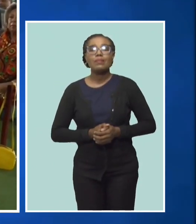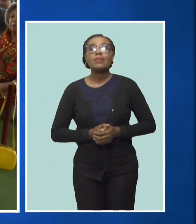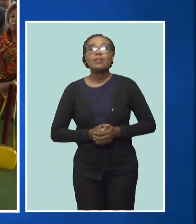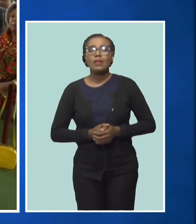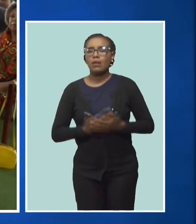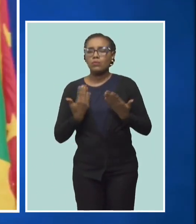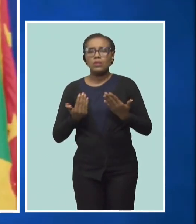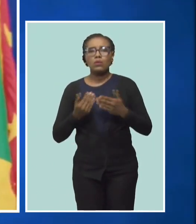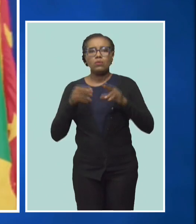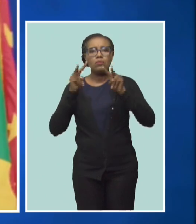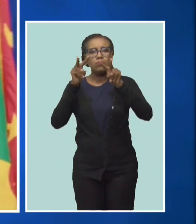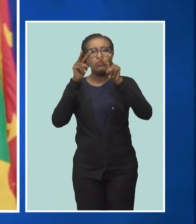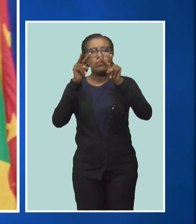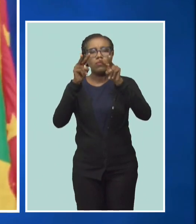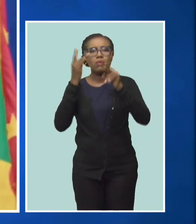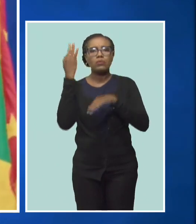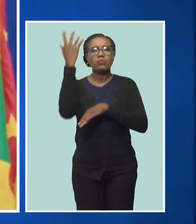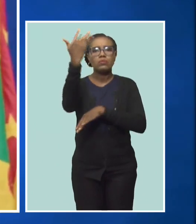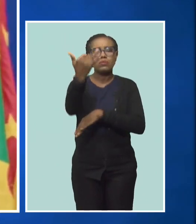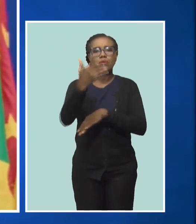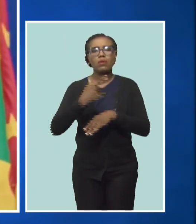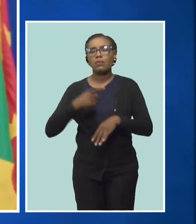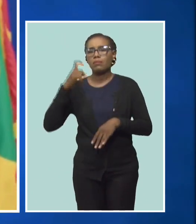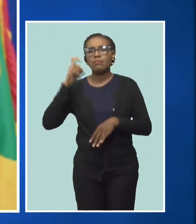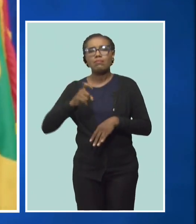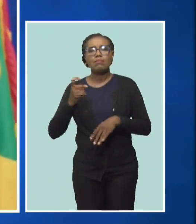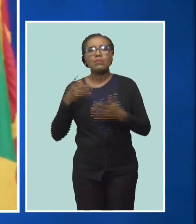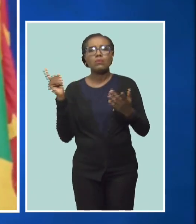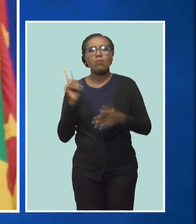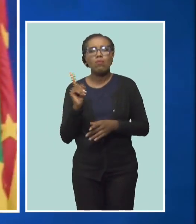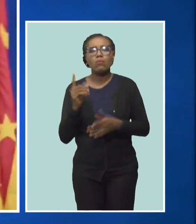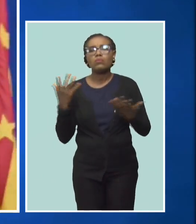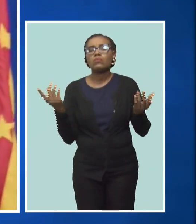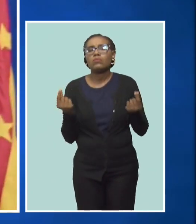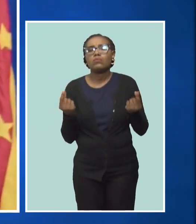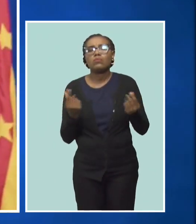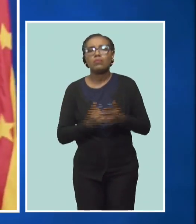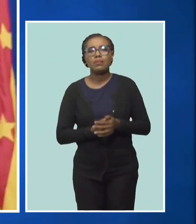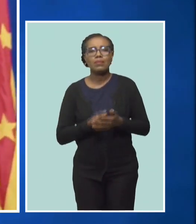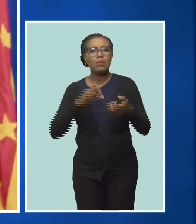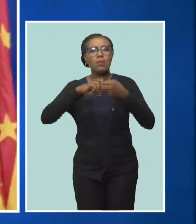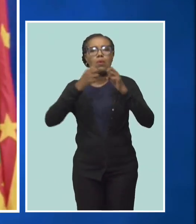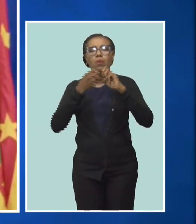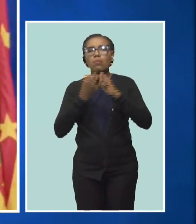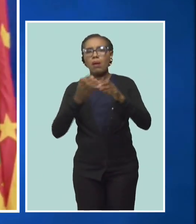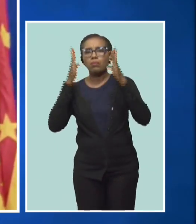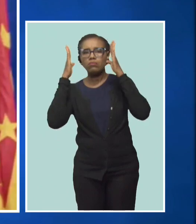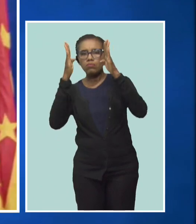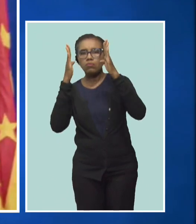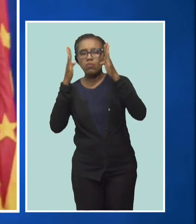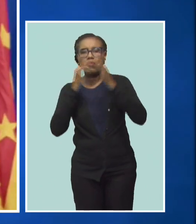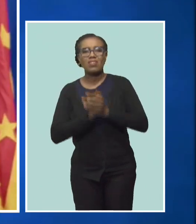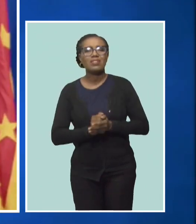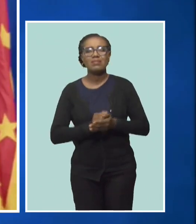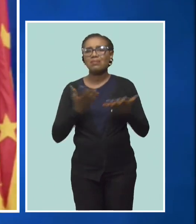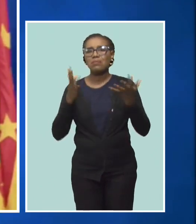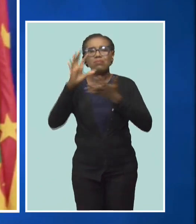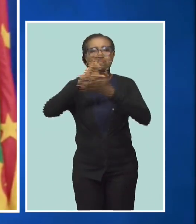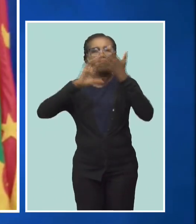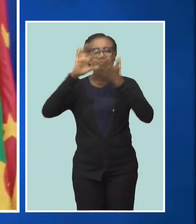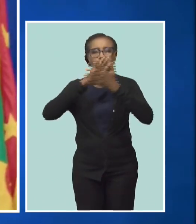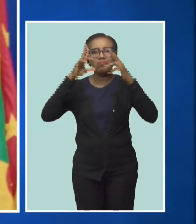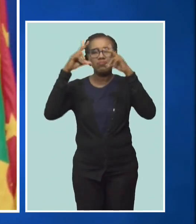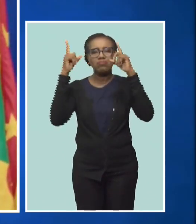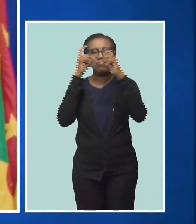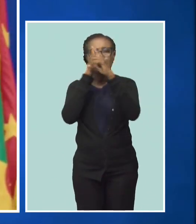of our futures, we must also recognize that the issues we face are multi-dimensional and